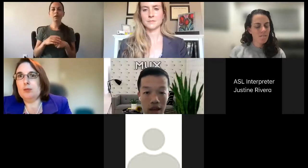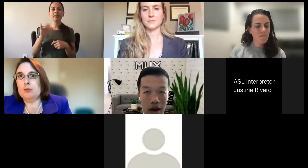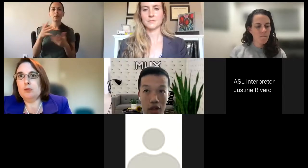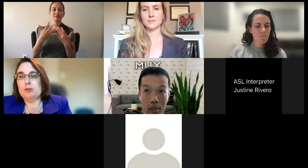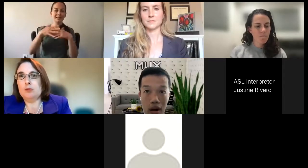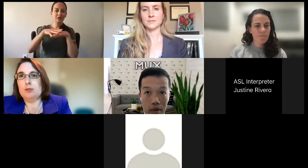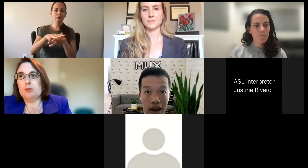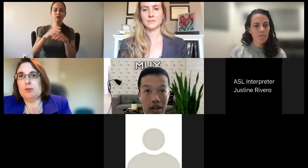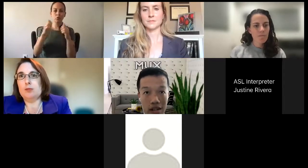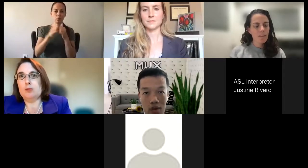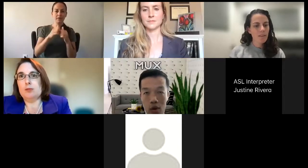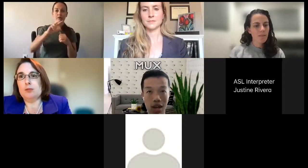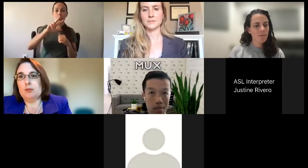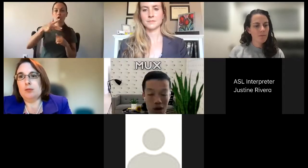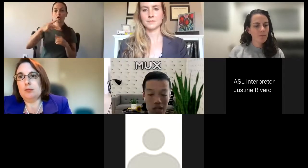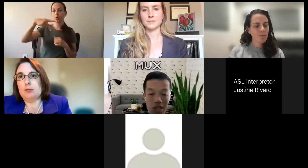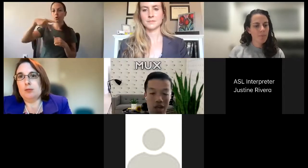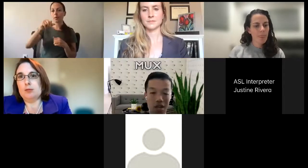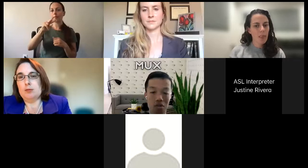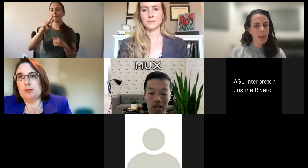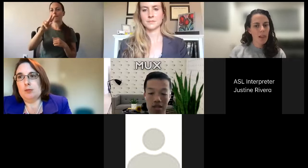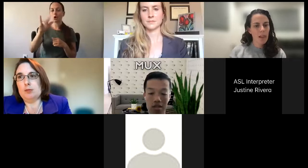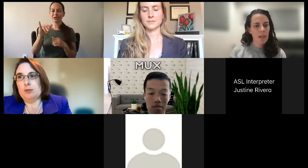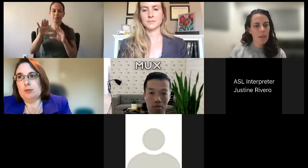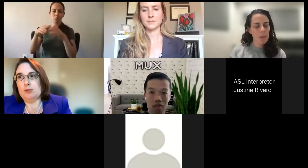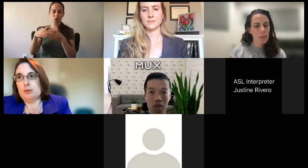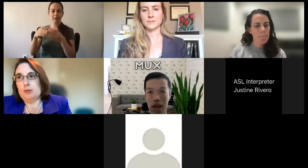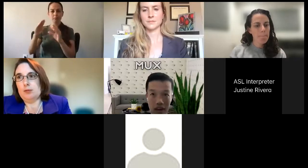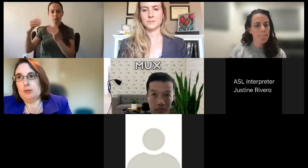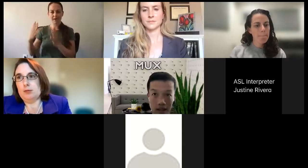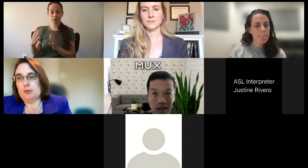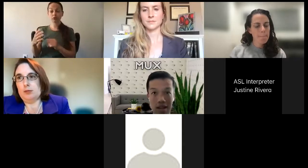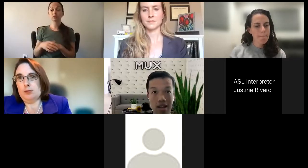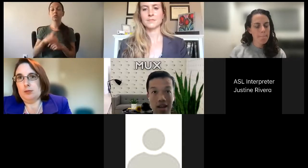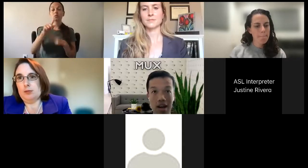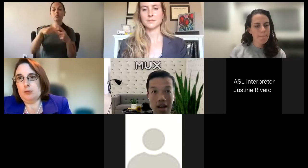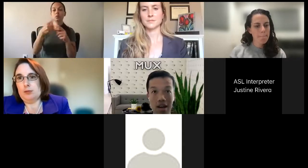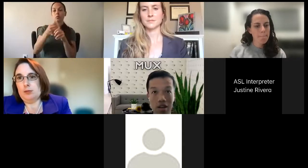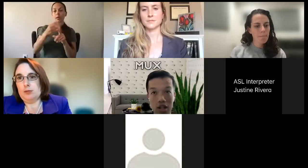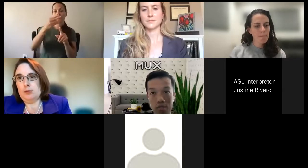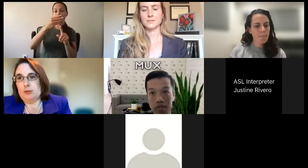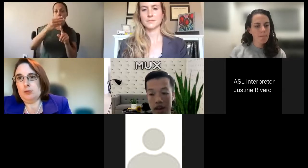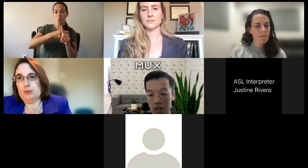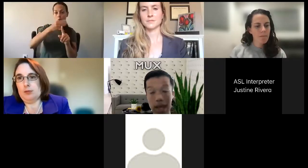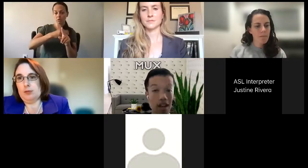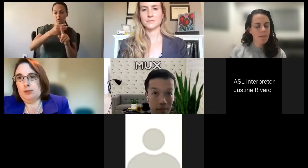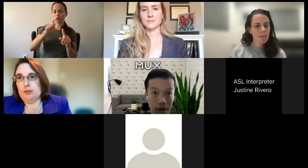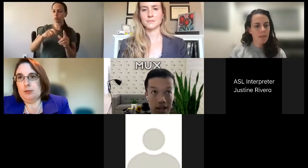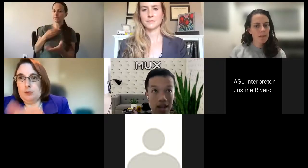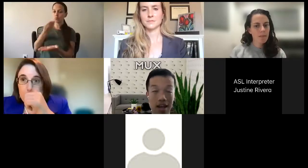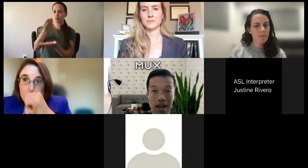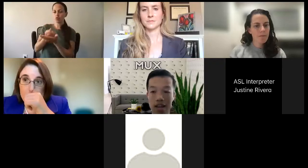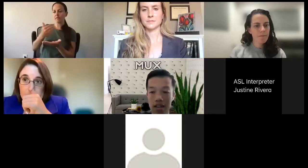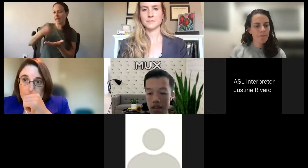integrations with third-party providers. So when you get a mortgage, you need to prove that you have enough money. You need to prove that you